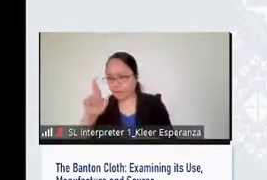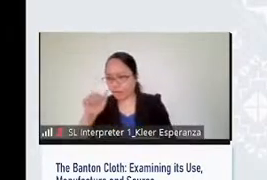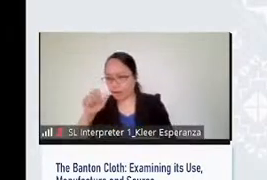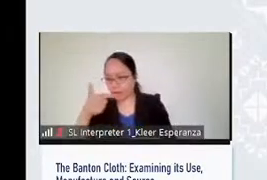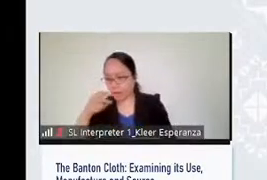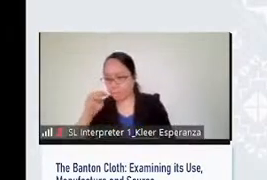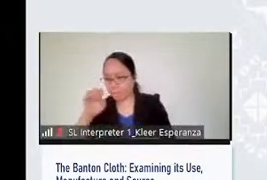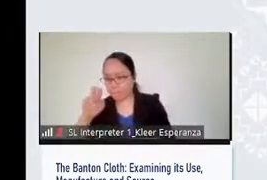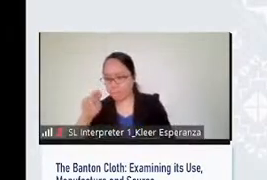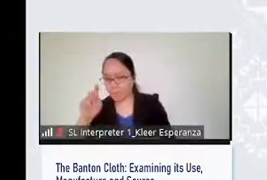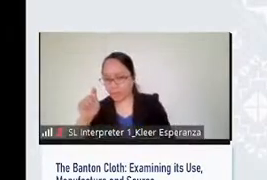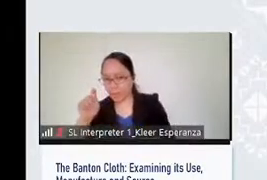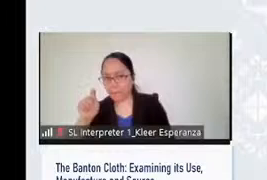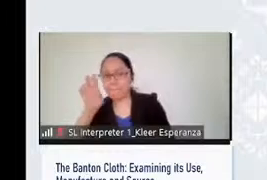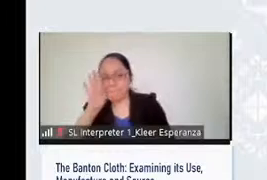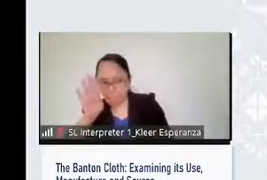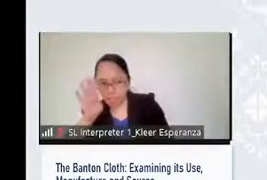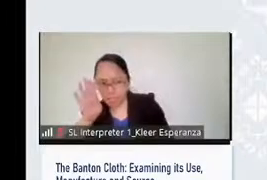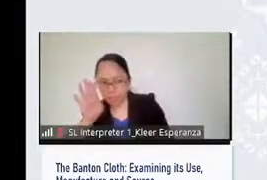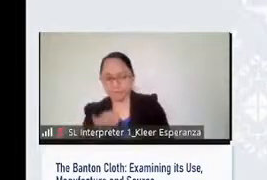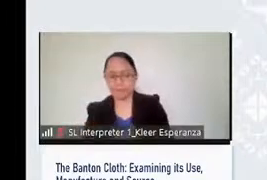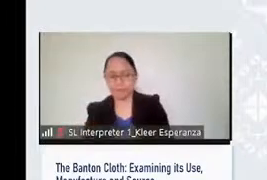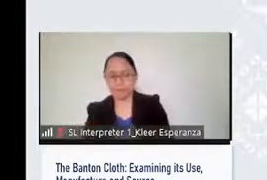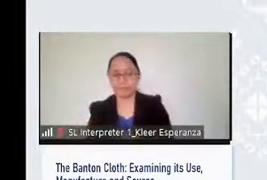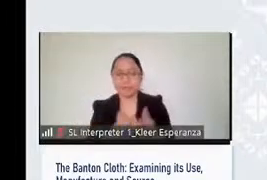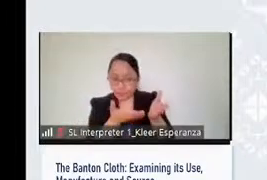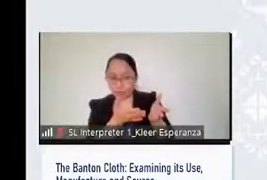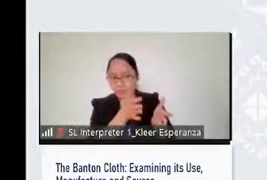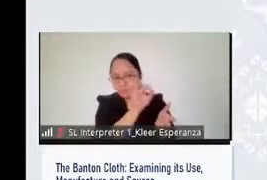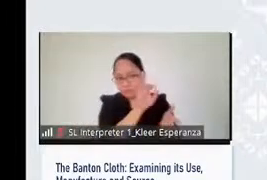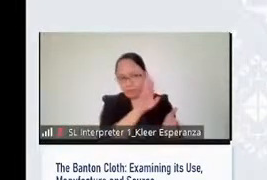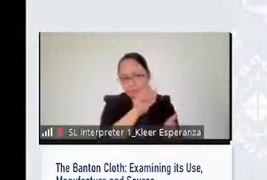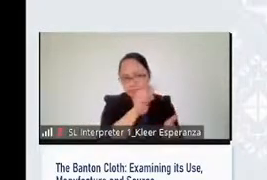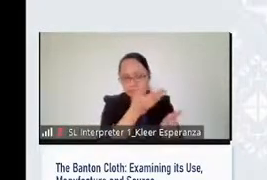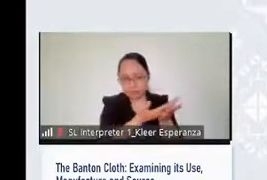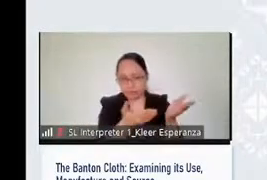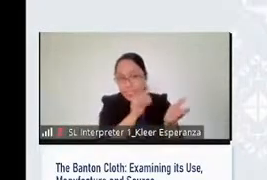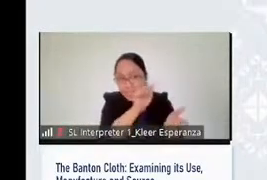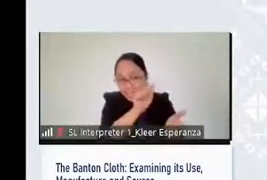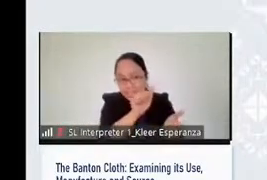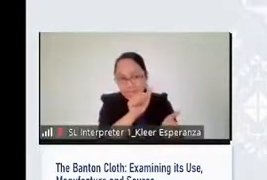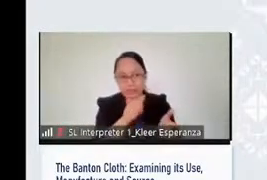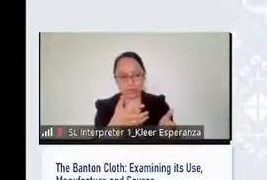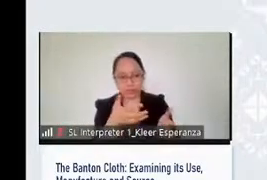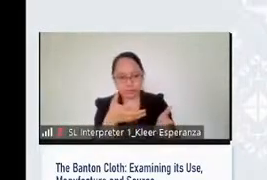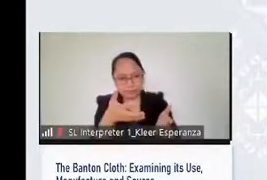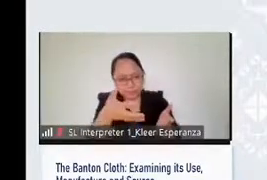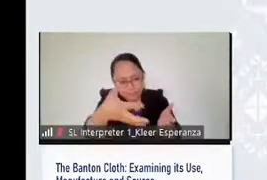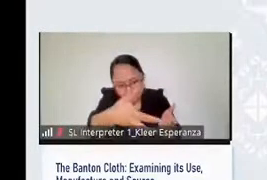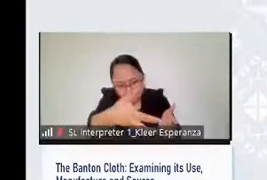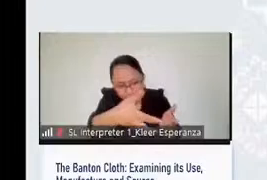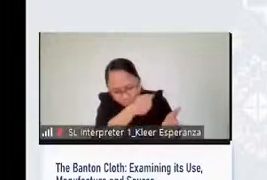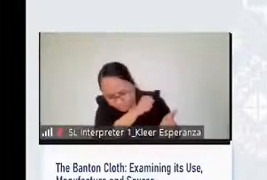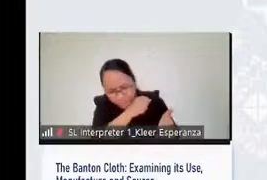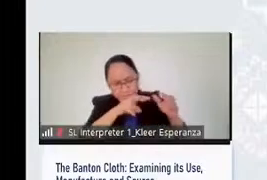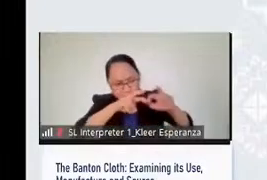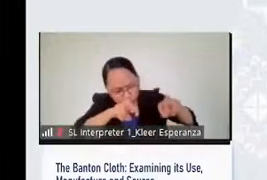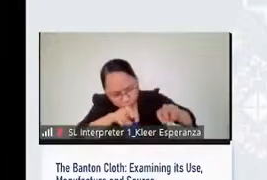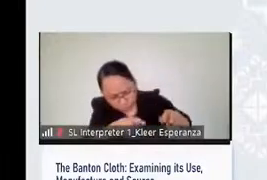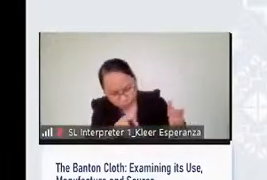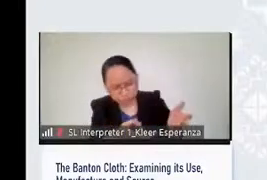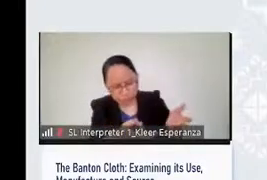Fragment A was recovered in Guyangan Cave Complex in Banton Island, Rombron in 1961 as manifested by the assigned field number